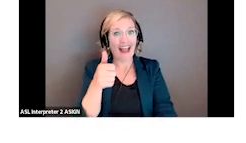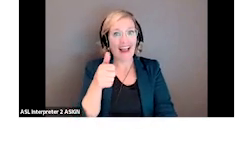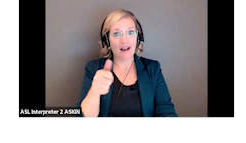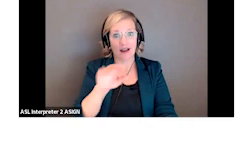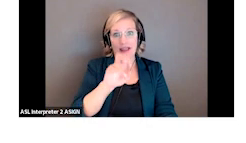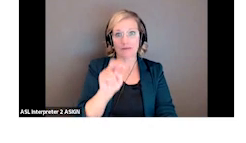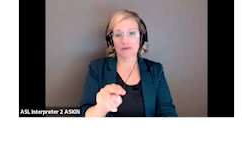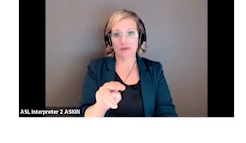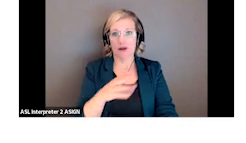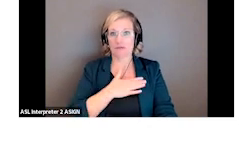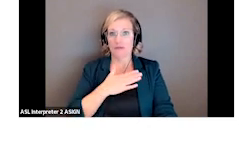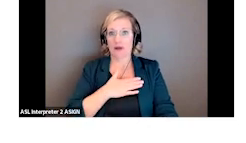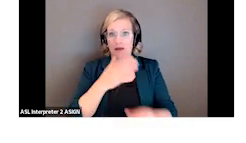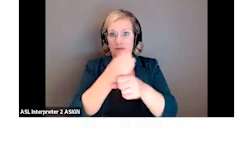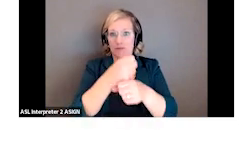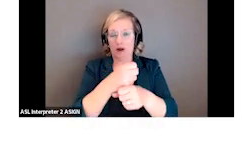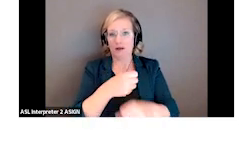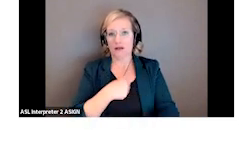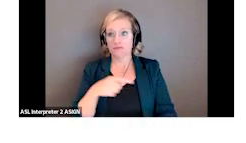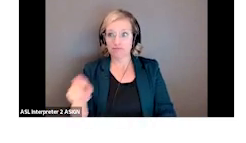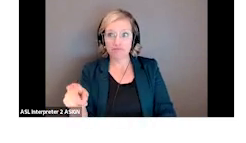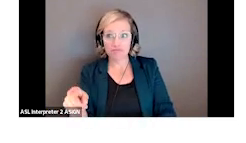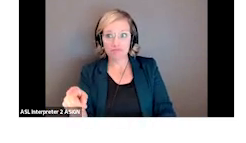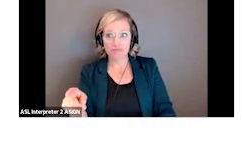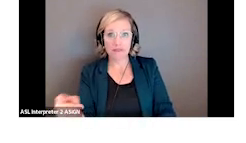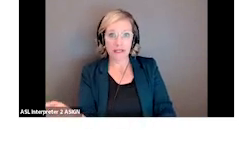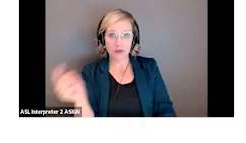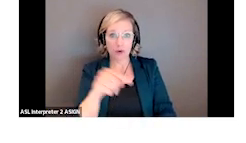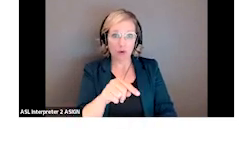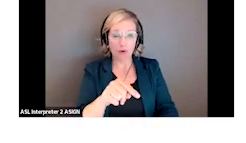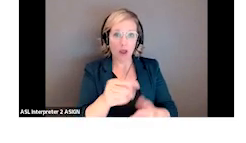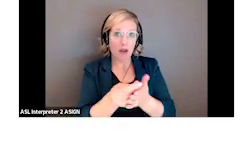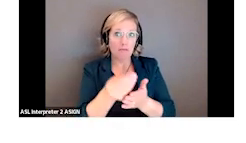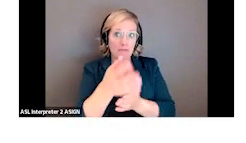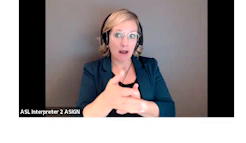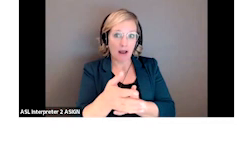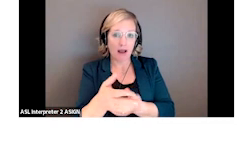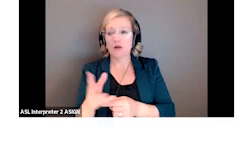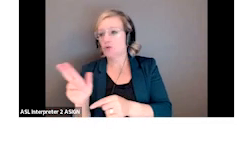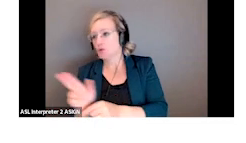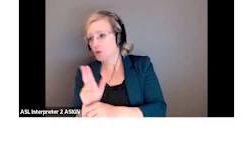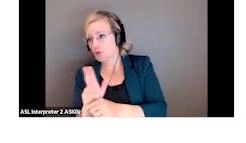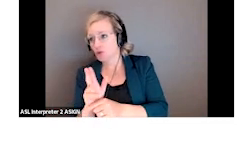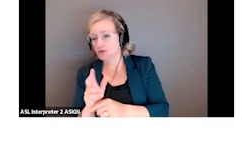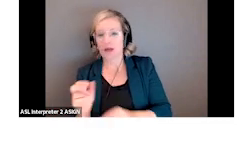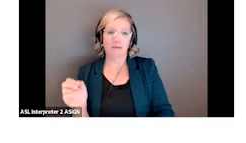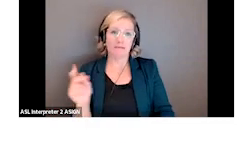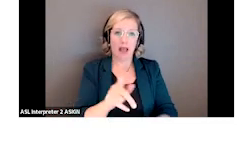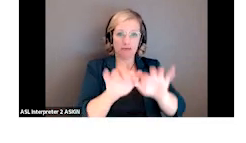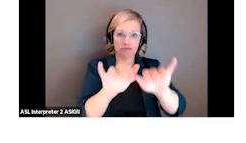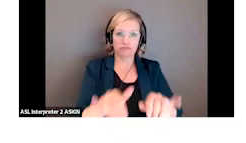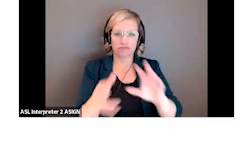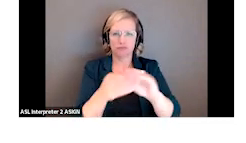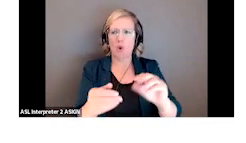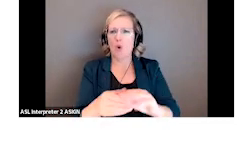Amazon, buy that product, and then come back and leave a review, that's a significant number of